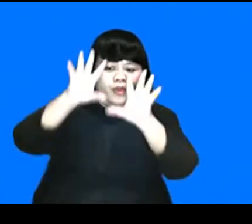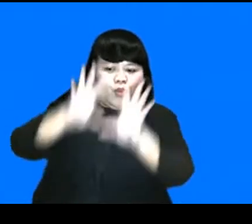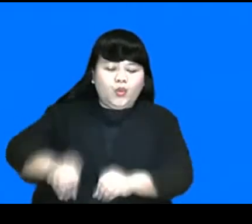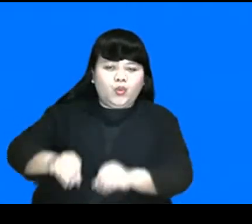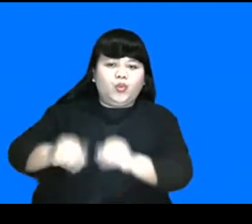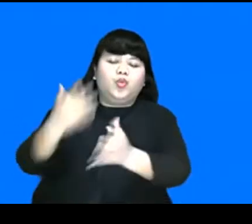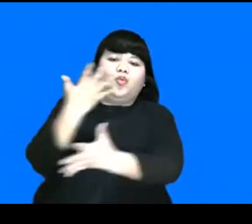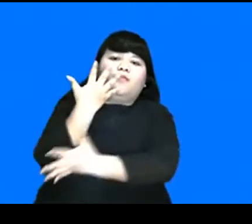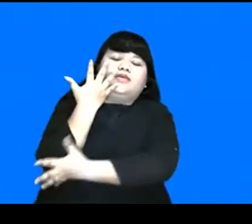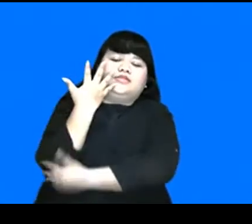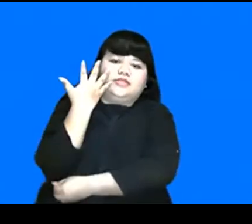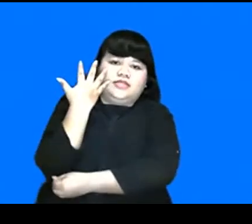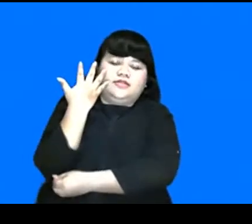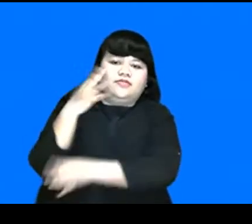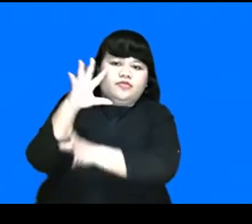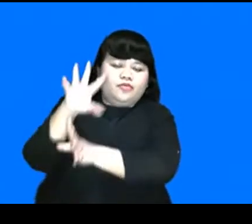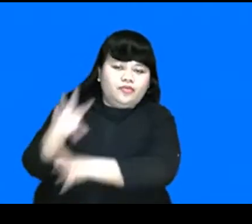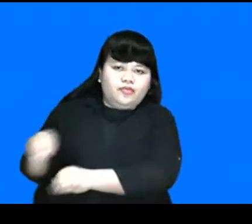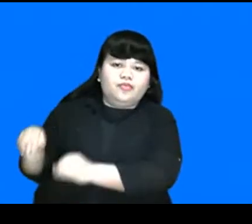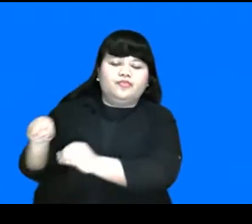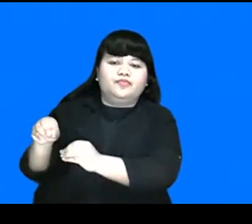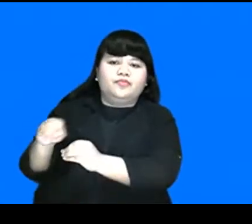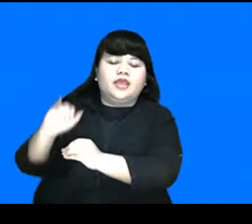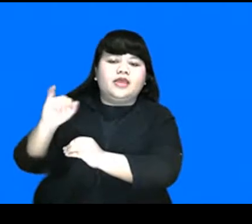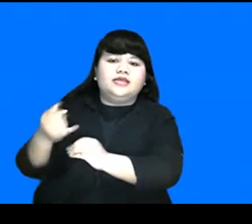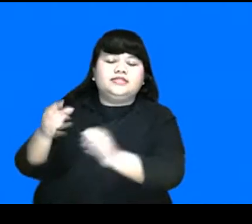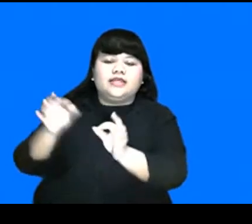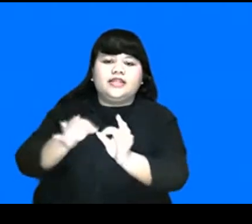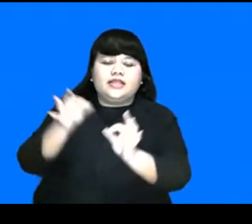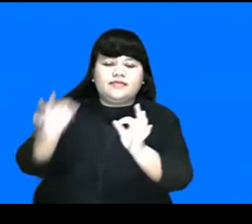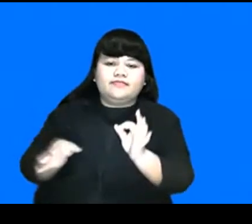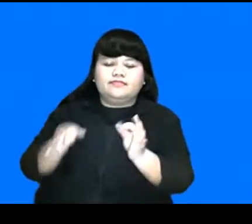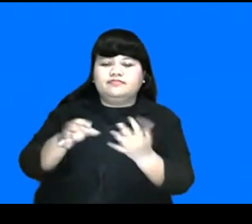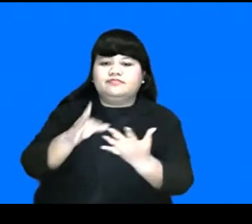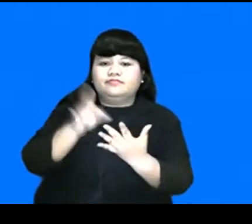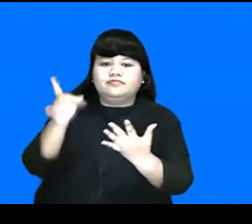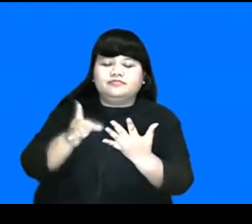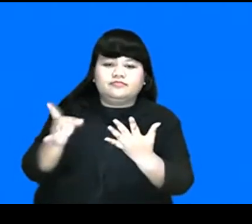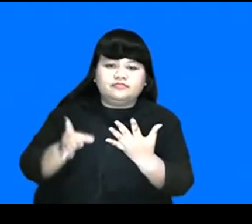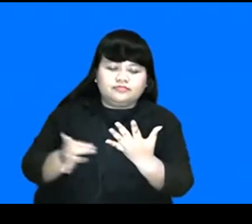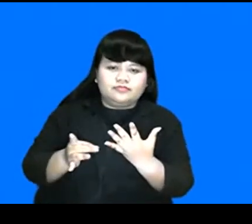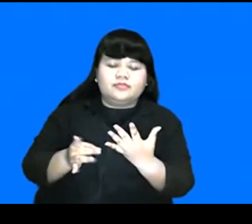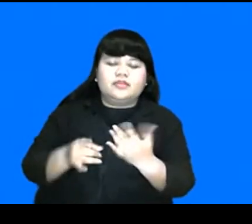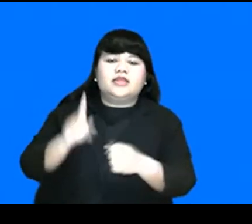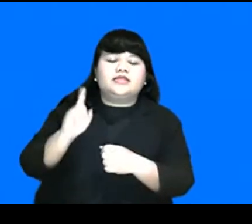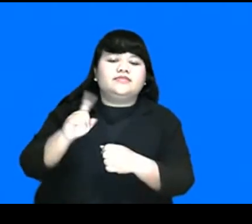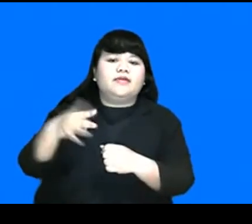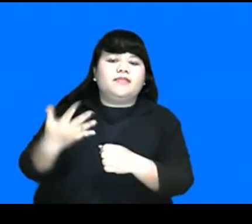as an alternative way. Yeah. So because why? Because the G20 leaders or the countries,